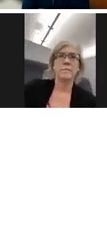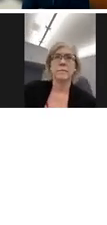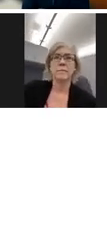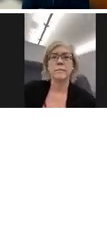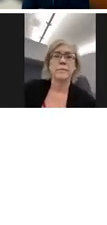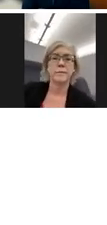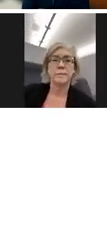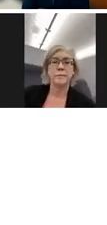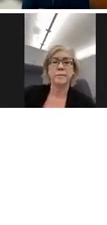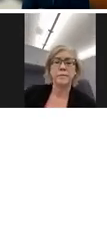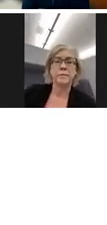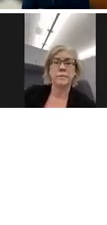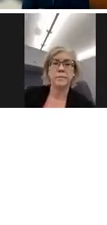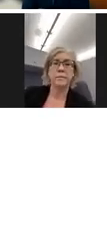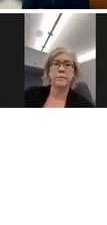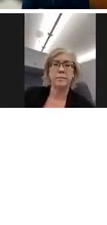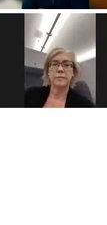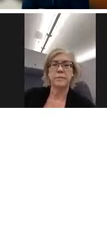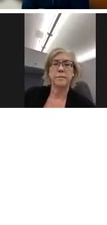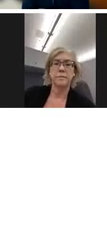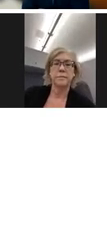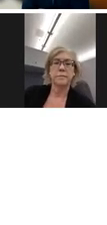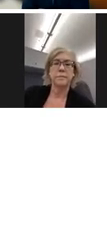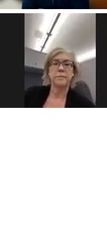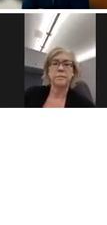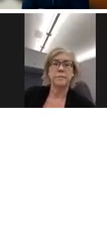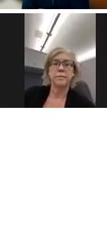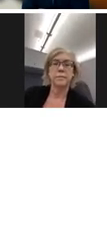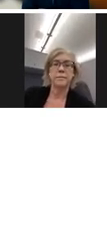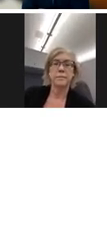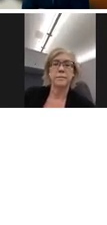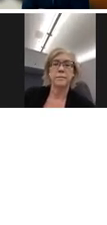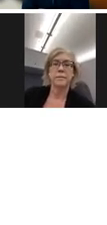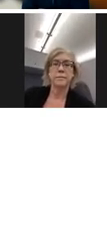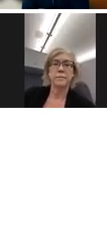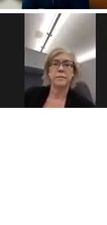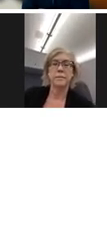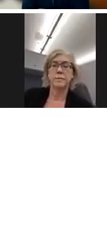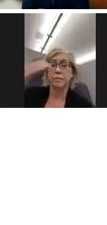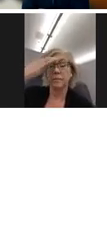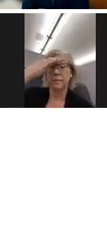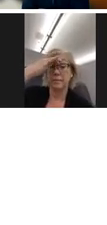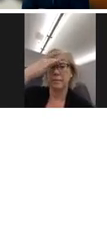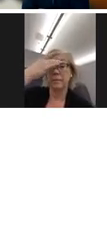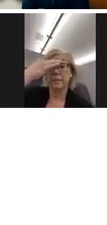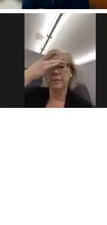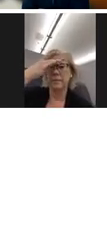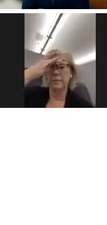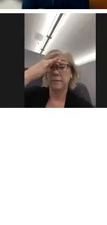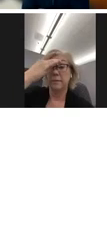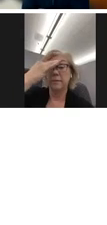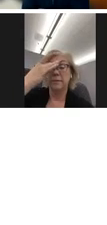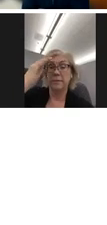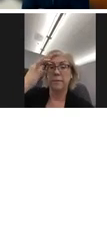reentry. We're currently running our prison to employment program, which we are serving individuals who have been recently released from prison